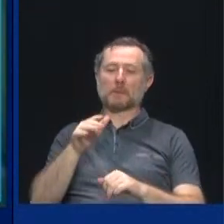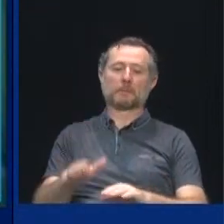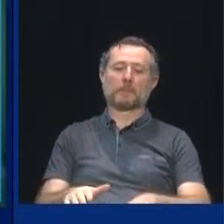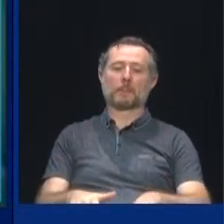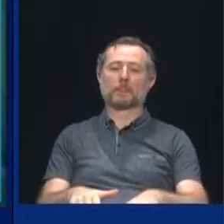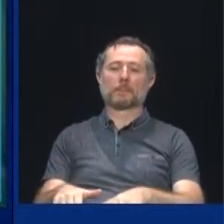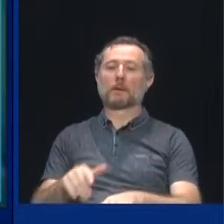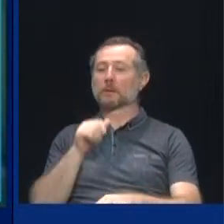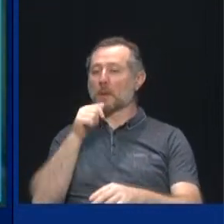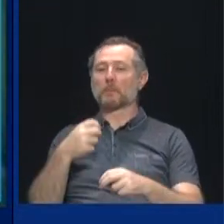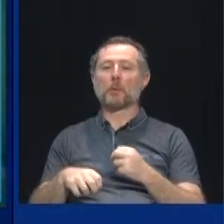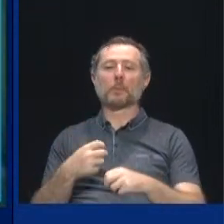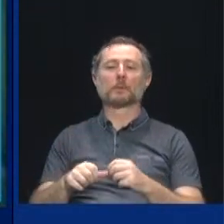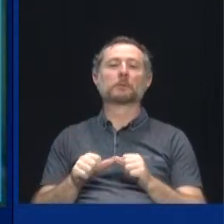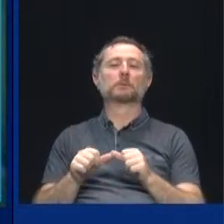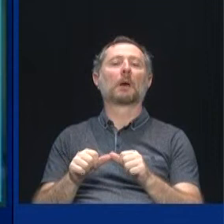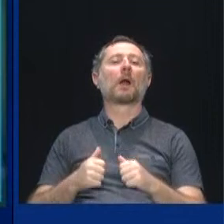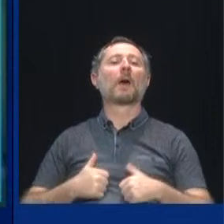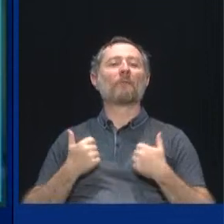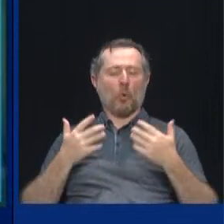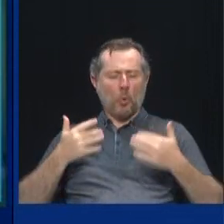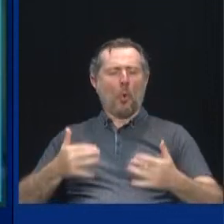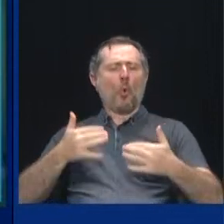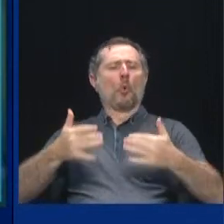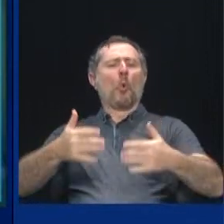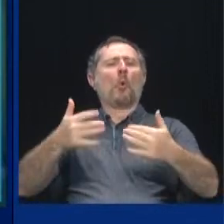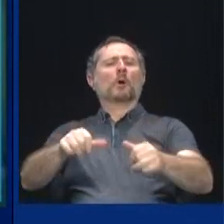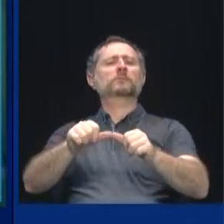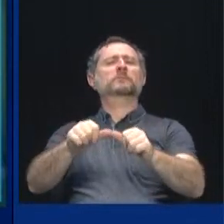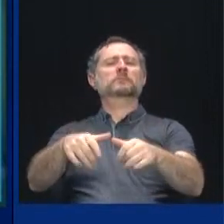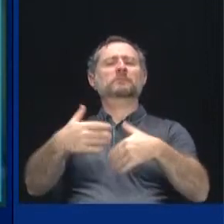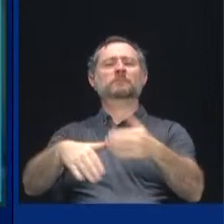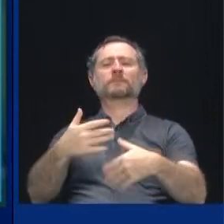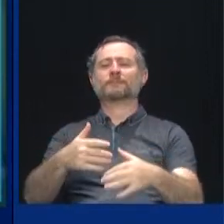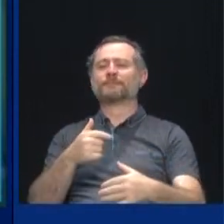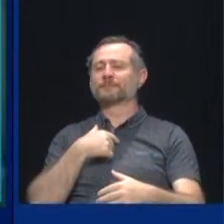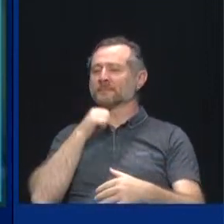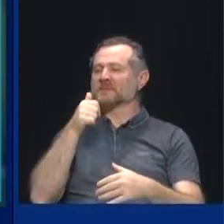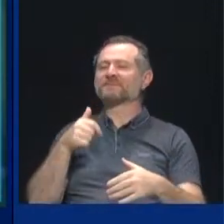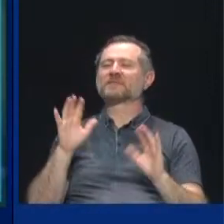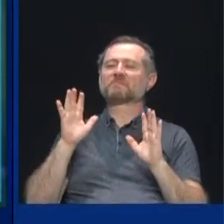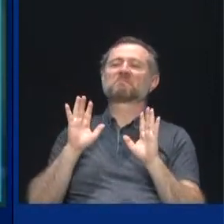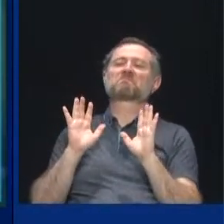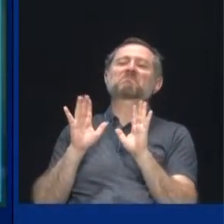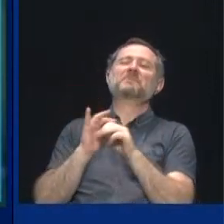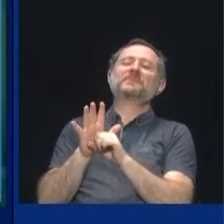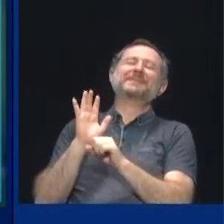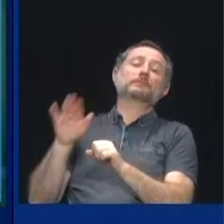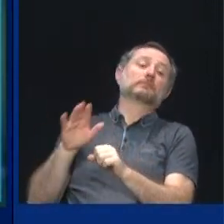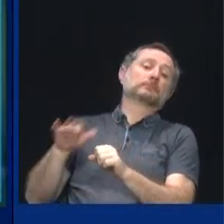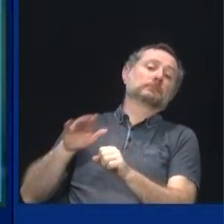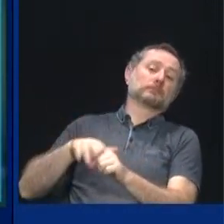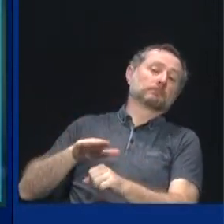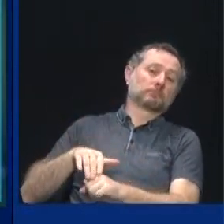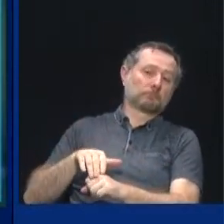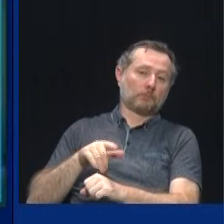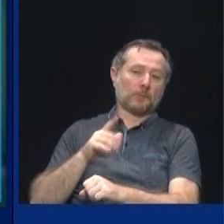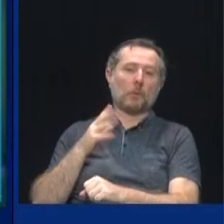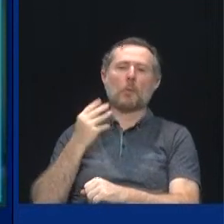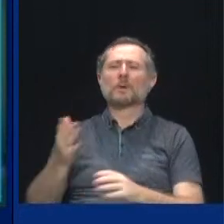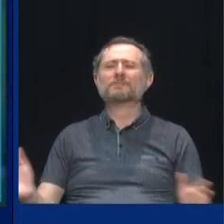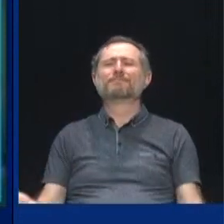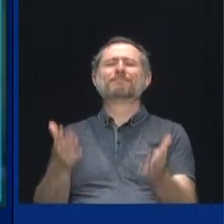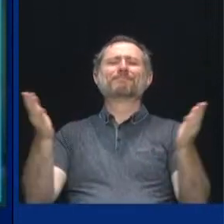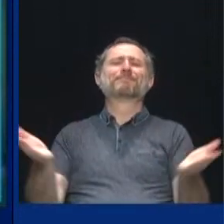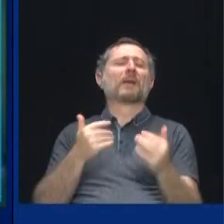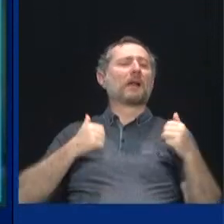lives. We're not going to succumb to COVID. We're just going to go out there and live our lives.